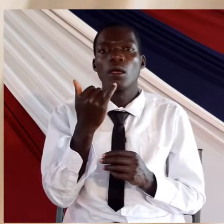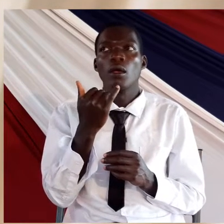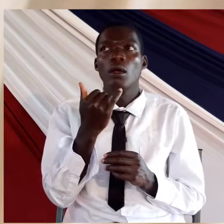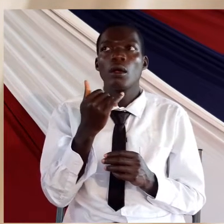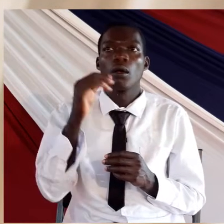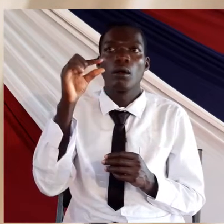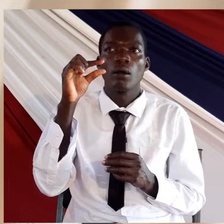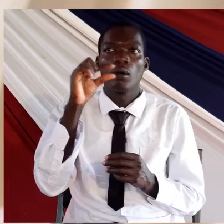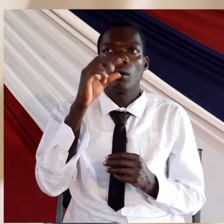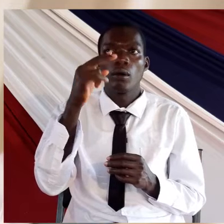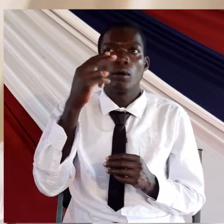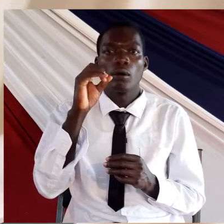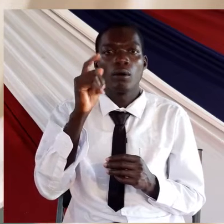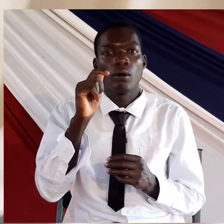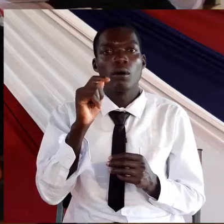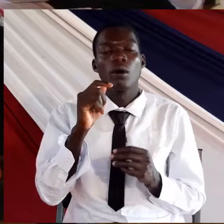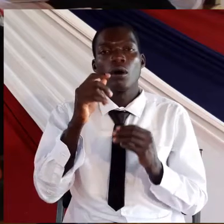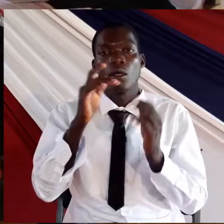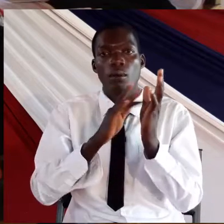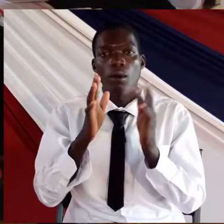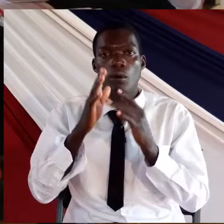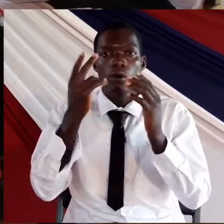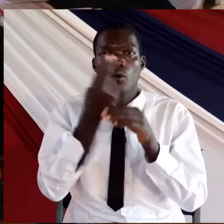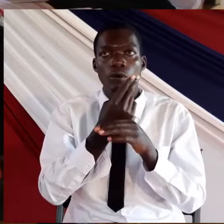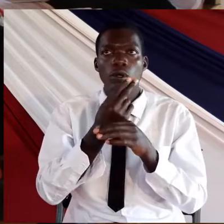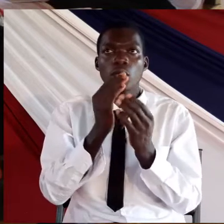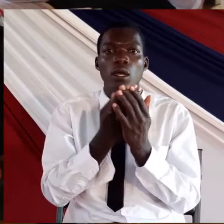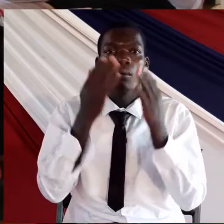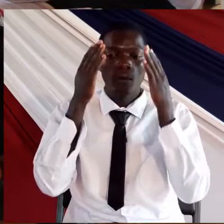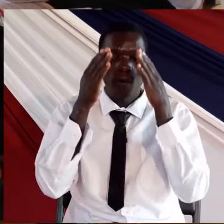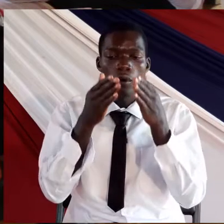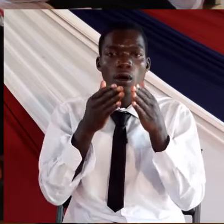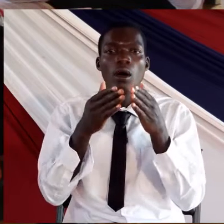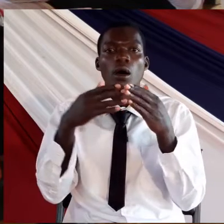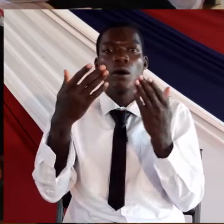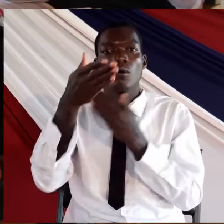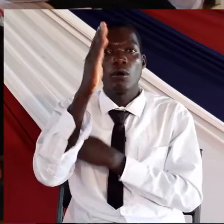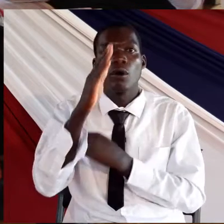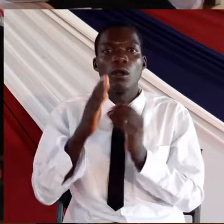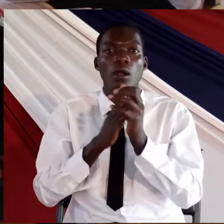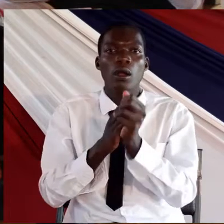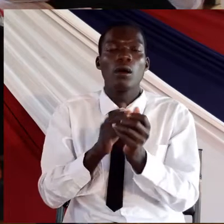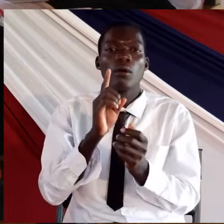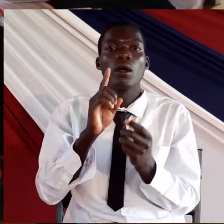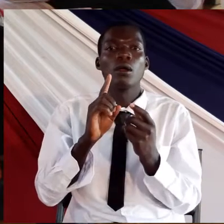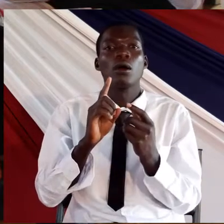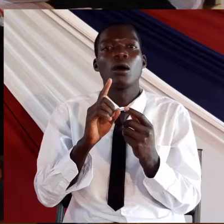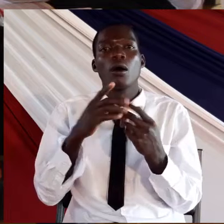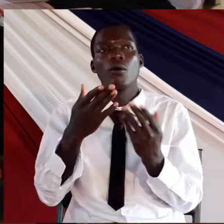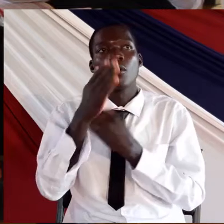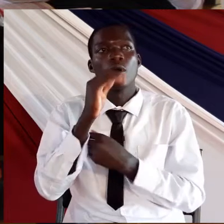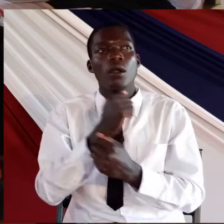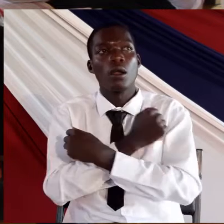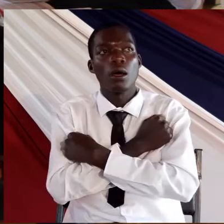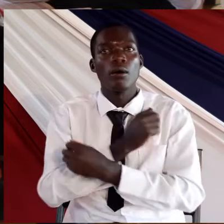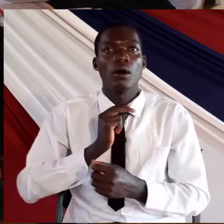the Bible gives us some omnipotent God, a God who does his work out of love, and